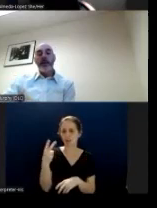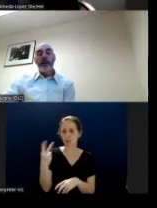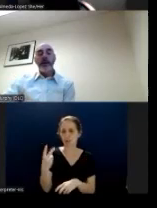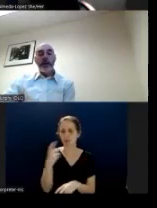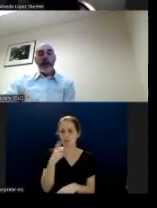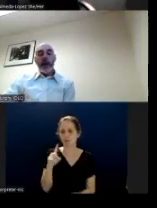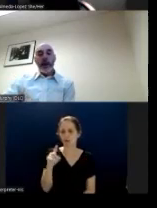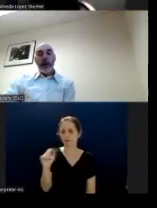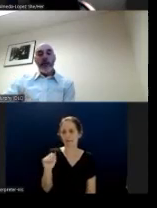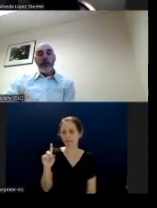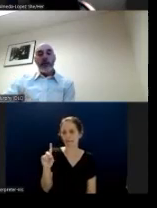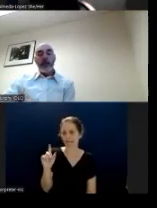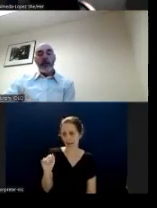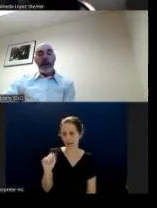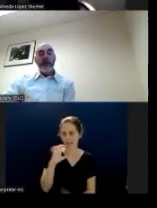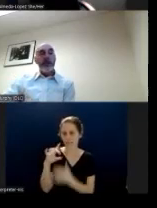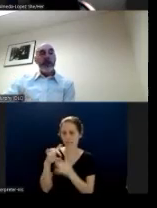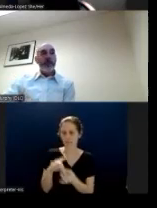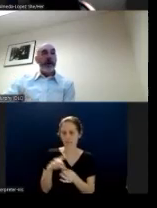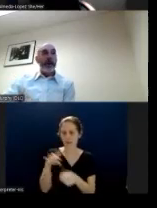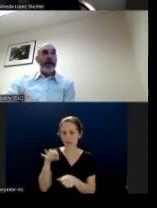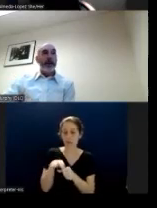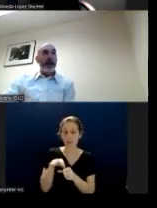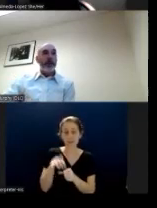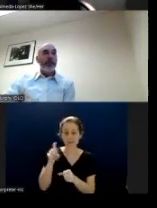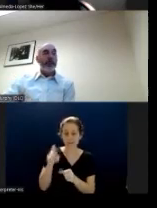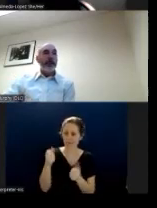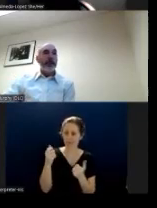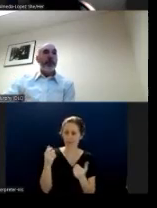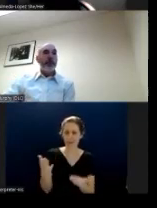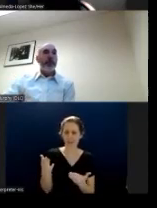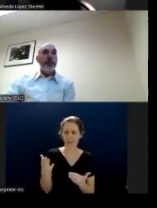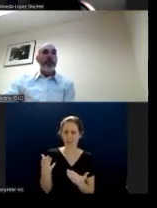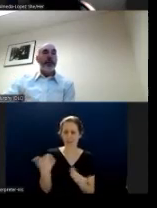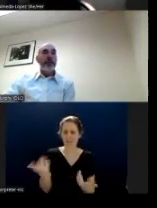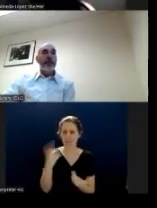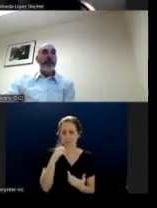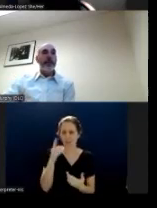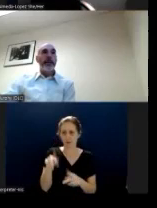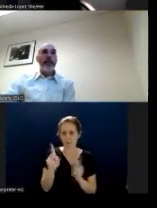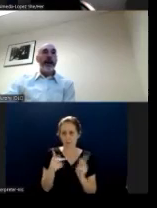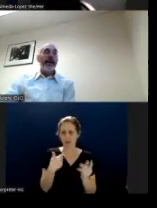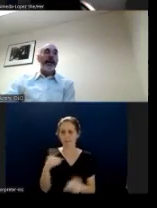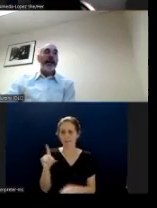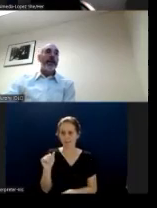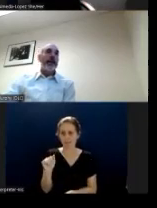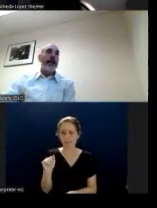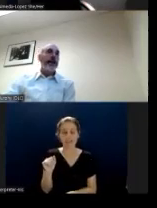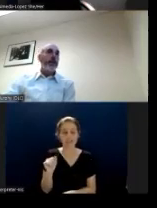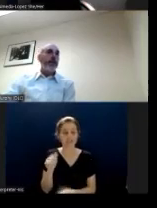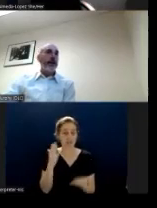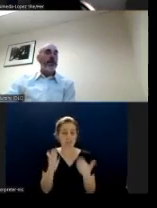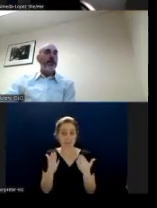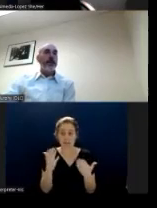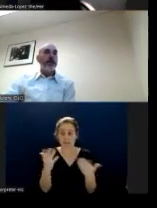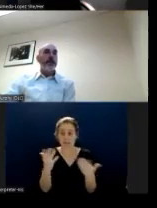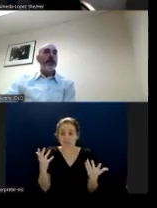falls under, have to be provided at polling places for people with disabilities. And that could be